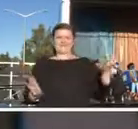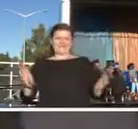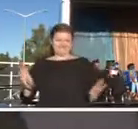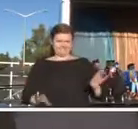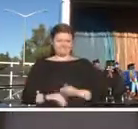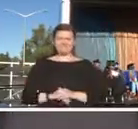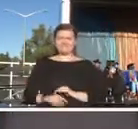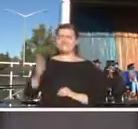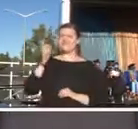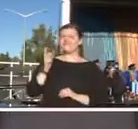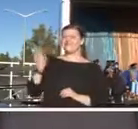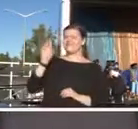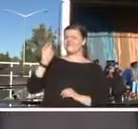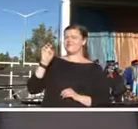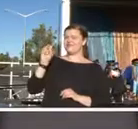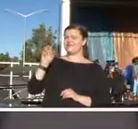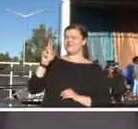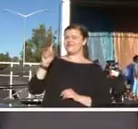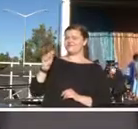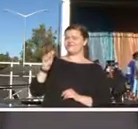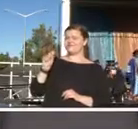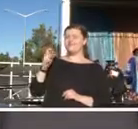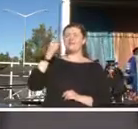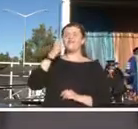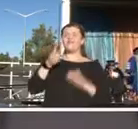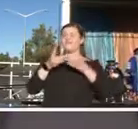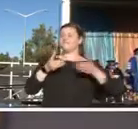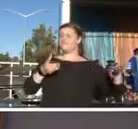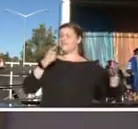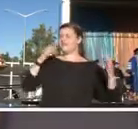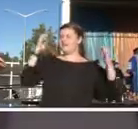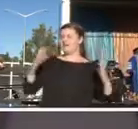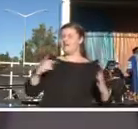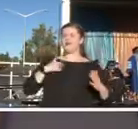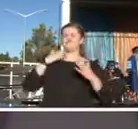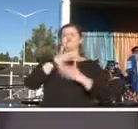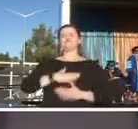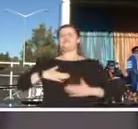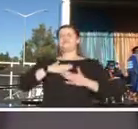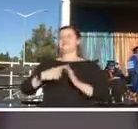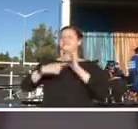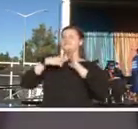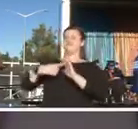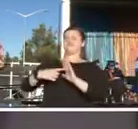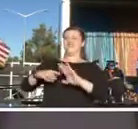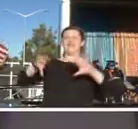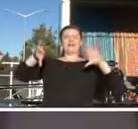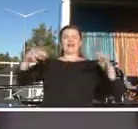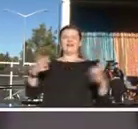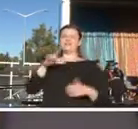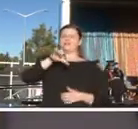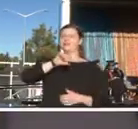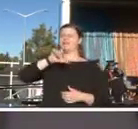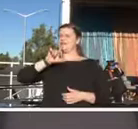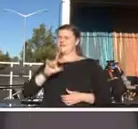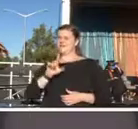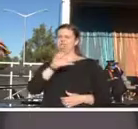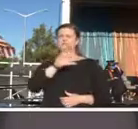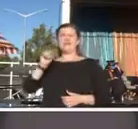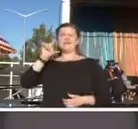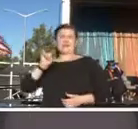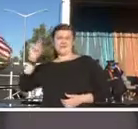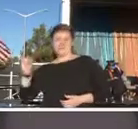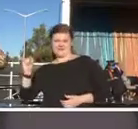Dr. Edwards, on behalf of the faculty, I am pleased to present the classes of 2021 and